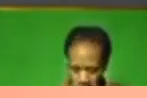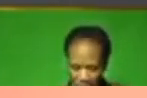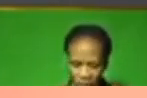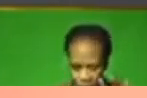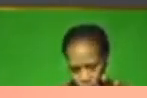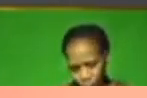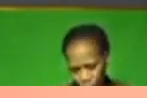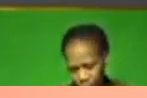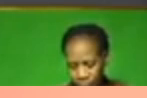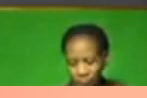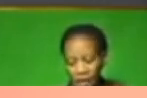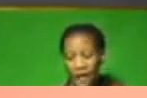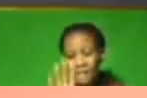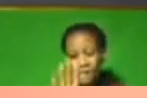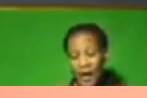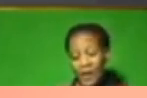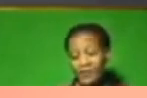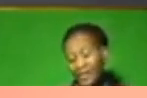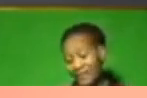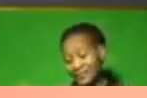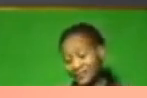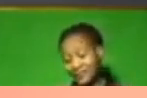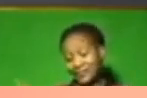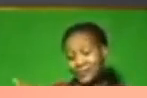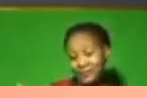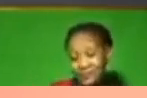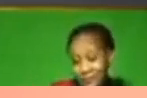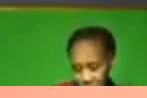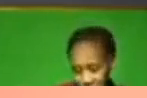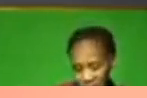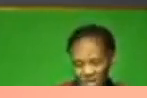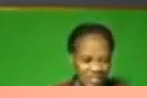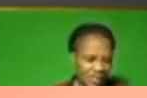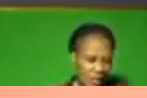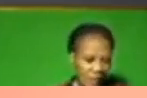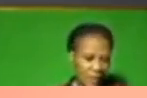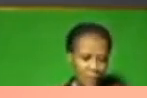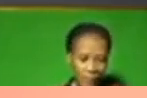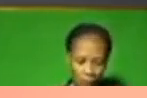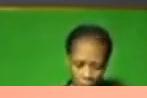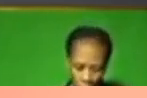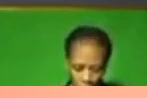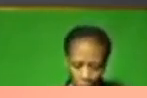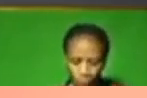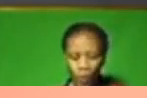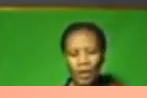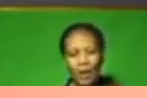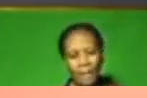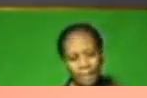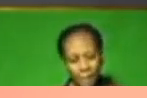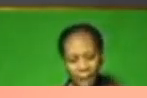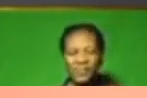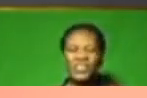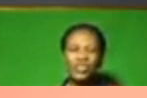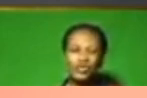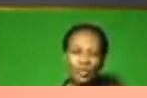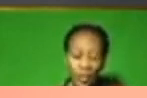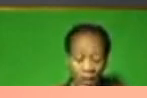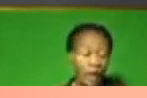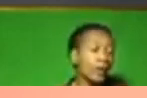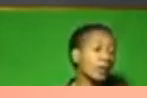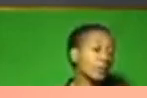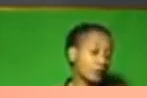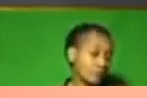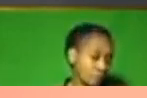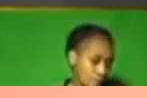years, it has been a time of recovery, of renewal for the country. It